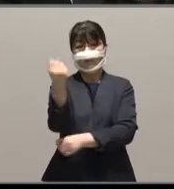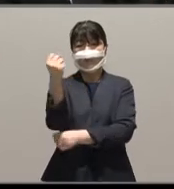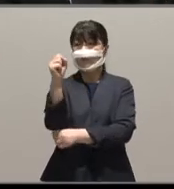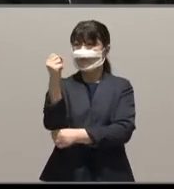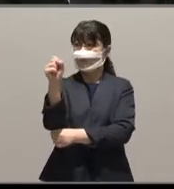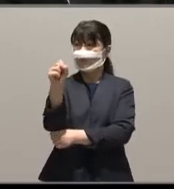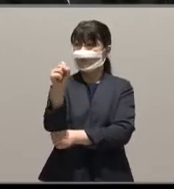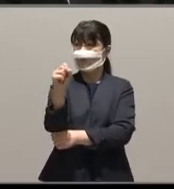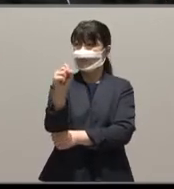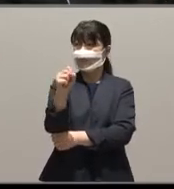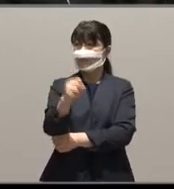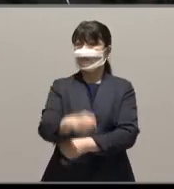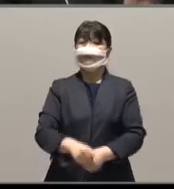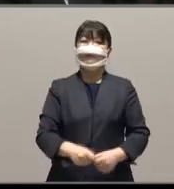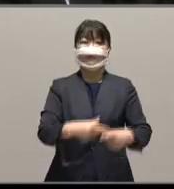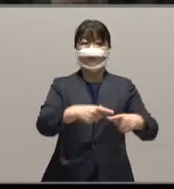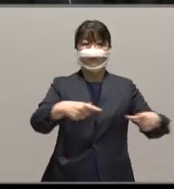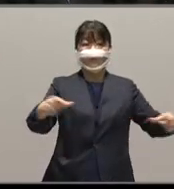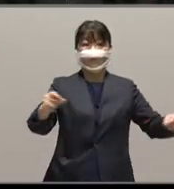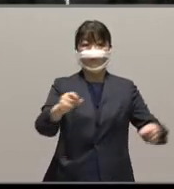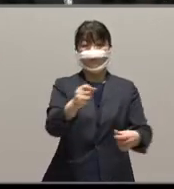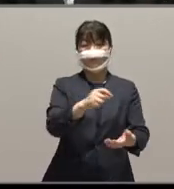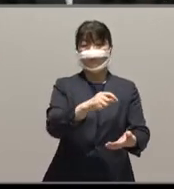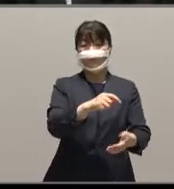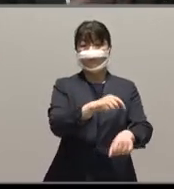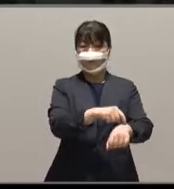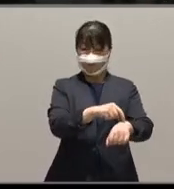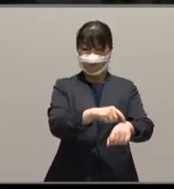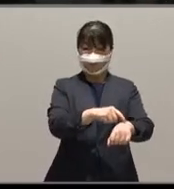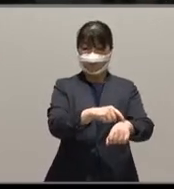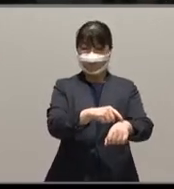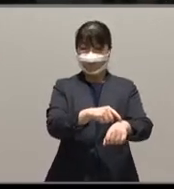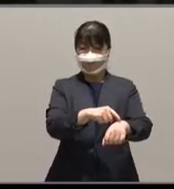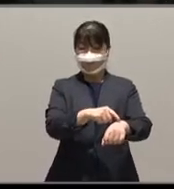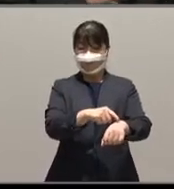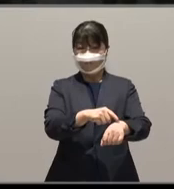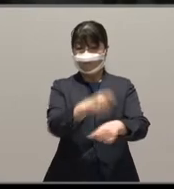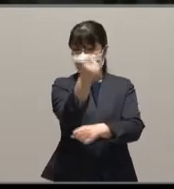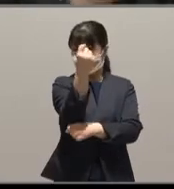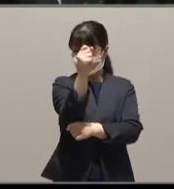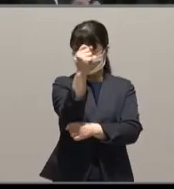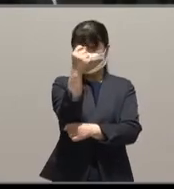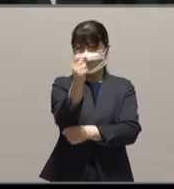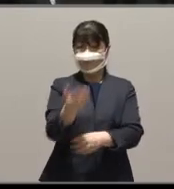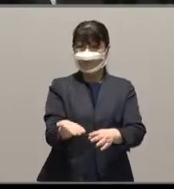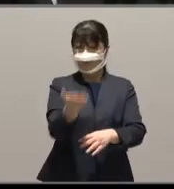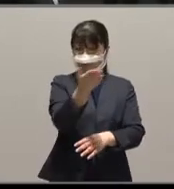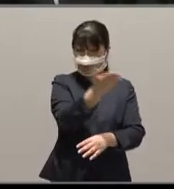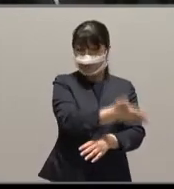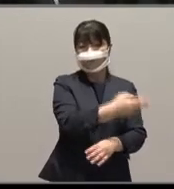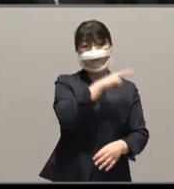Nihon Keizai newspaper, and Japan Times. After Japan Times coverage, New York Times came